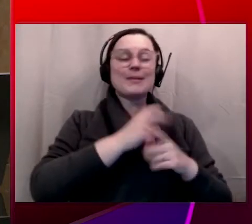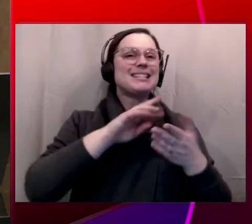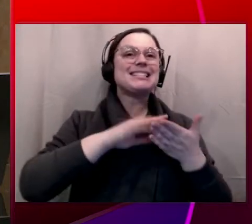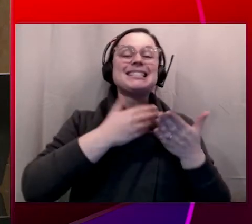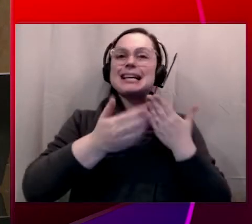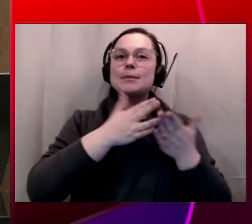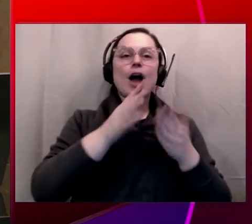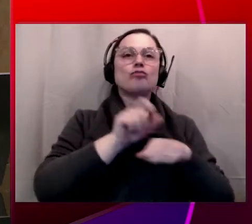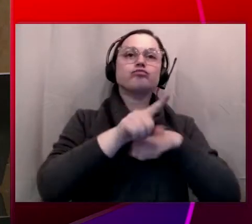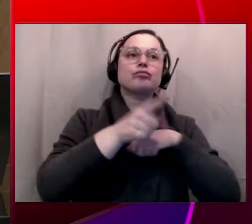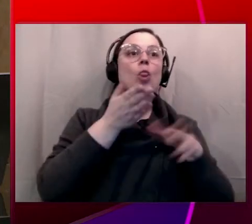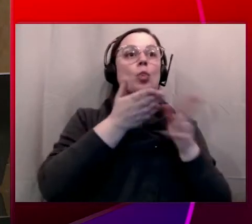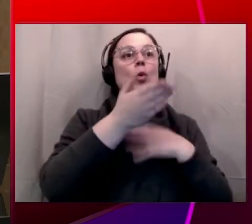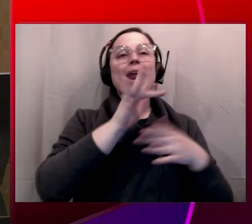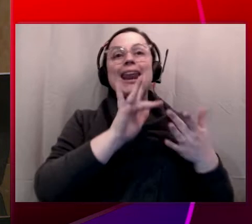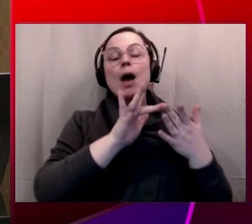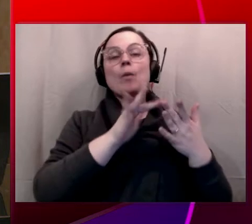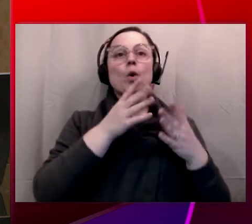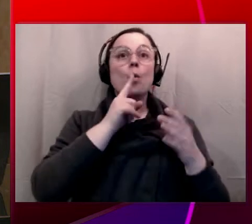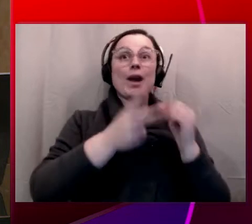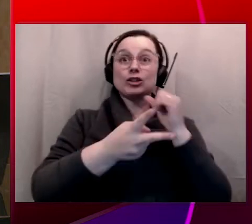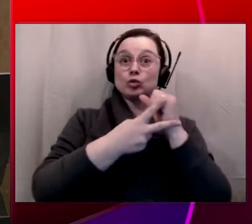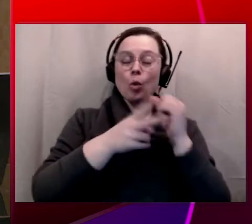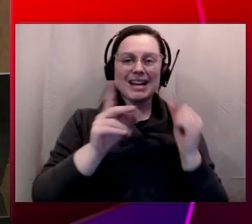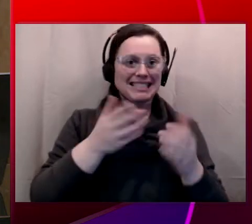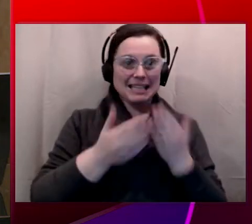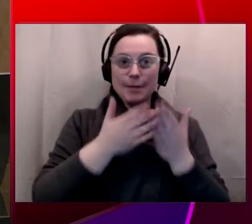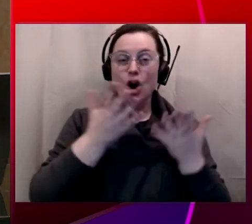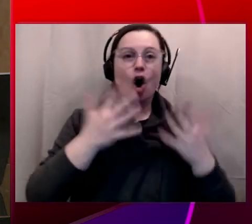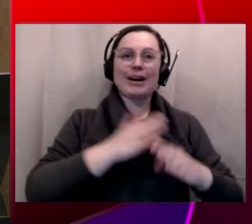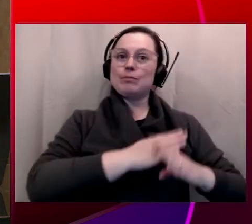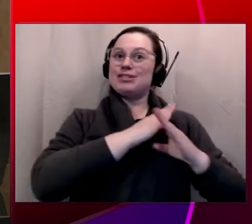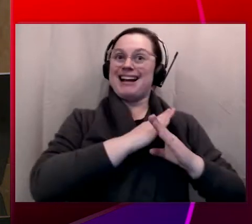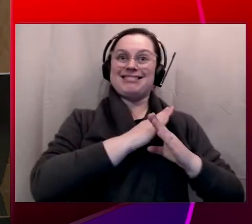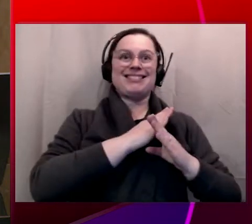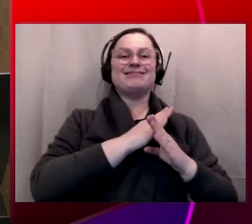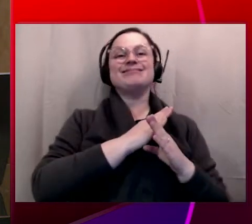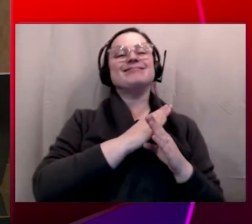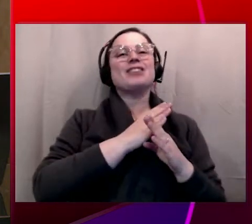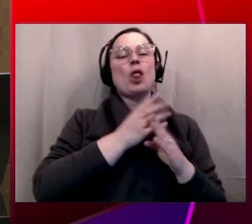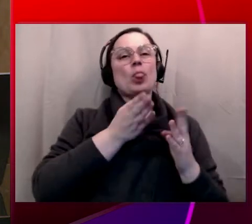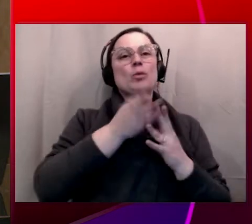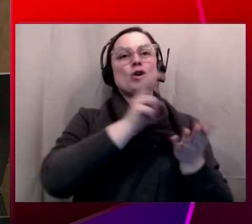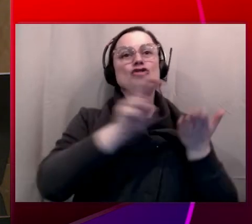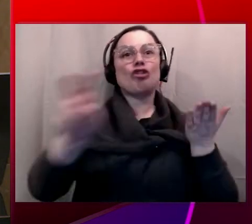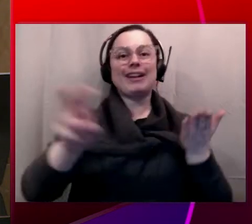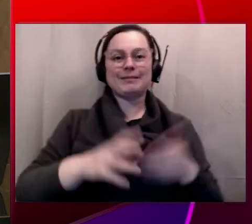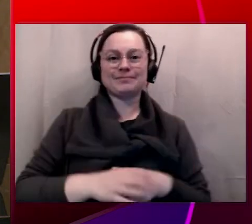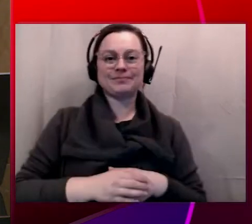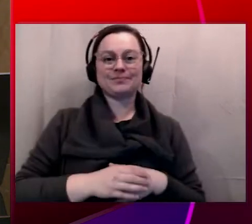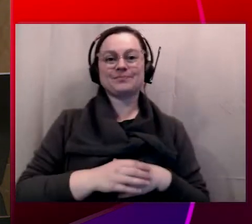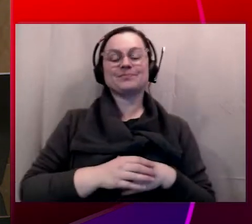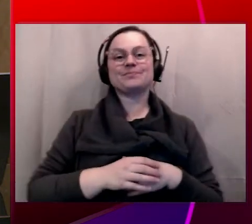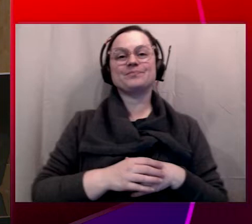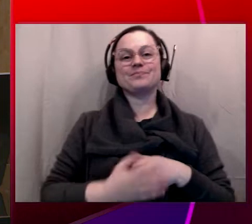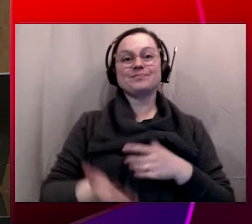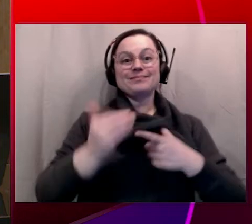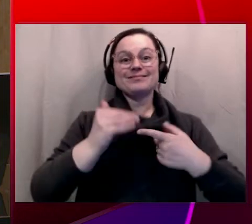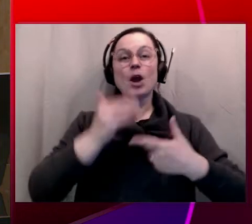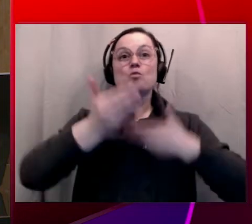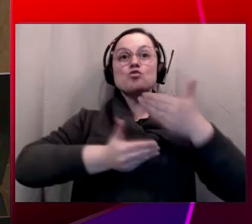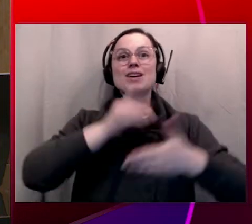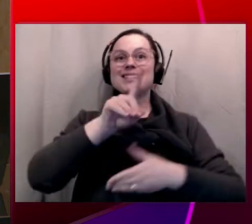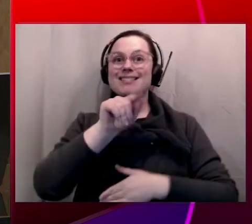it doesn't matter where you store it, at that point it's protected throughout its cloud journey. Then the next step is you want to process the data, so you should process it within